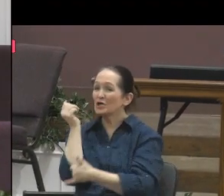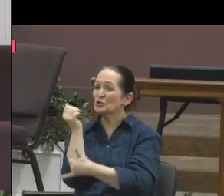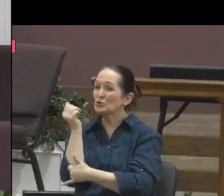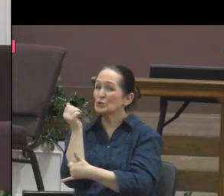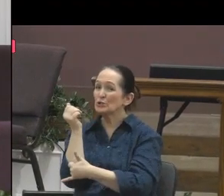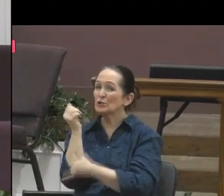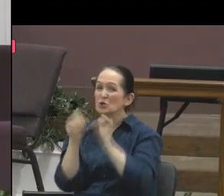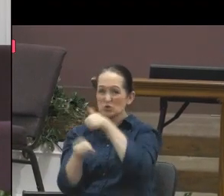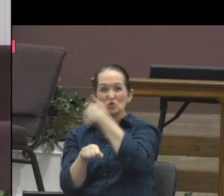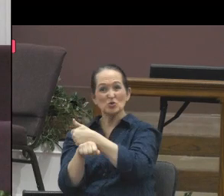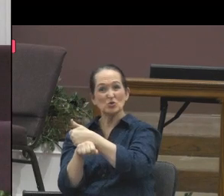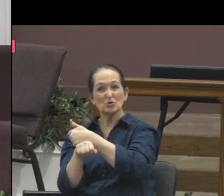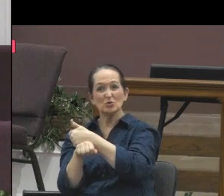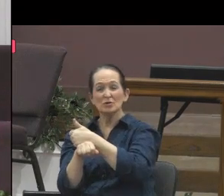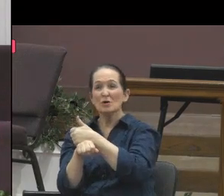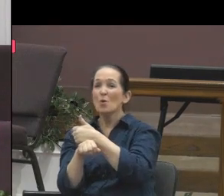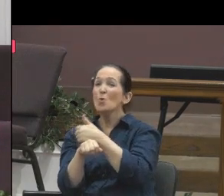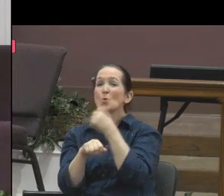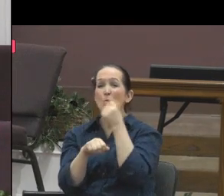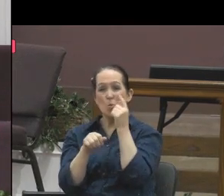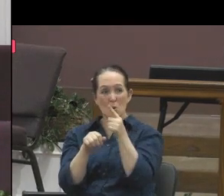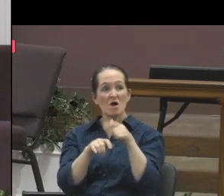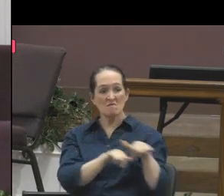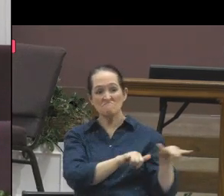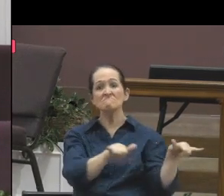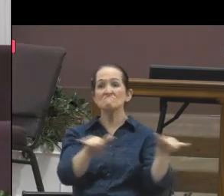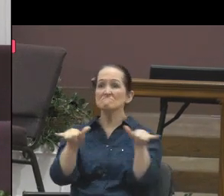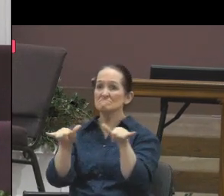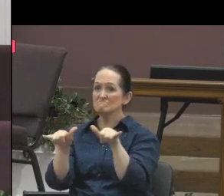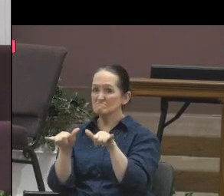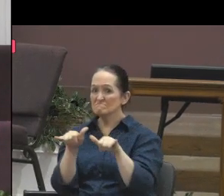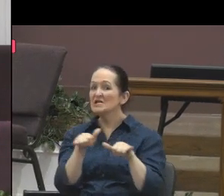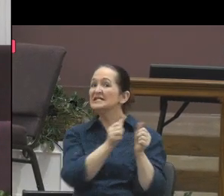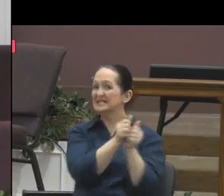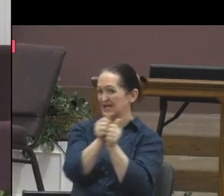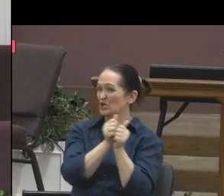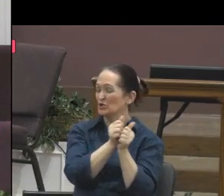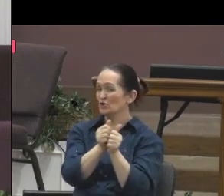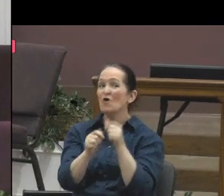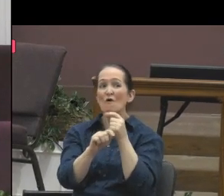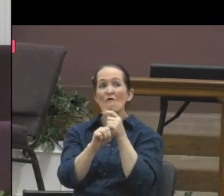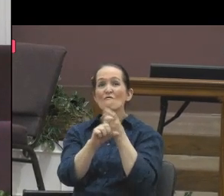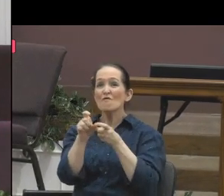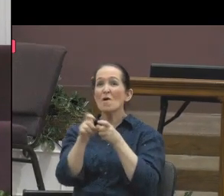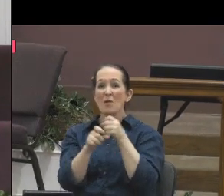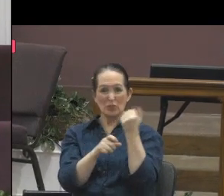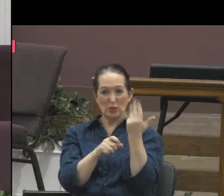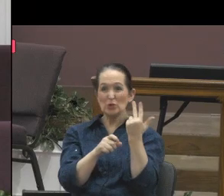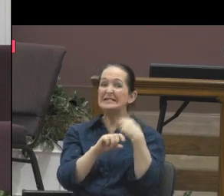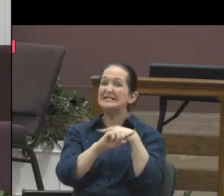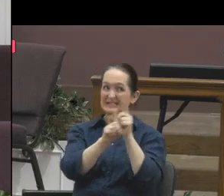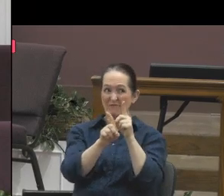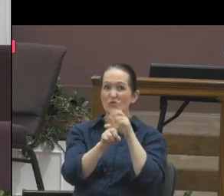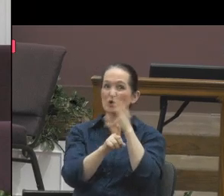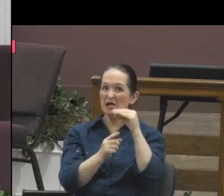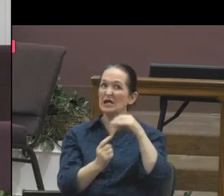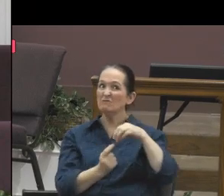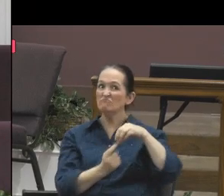to establish one common union from 13 different and unique